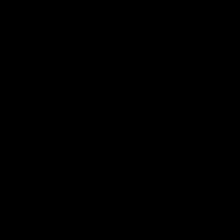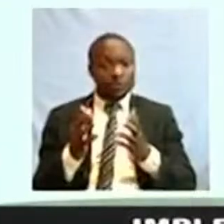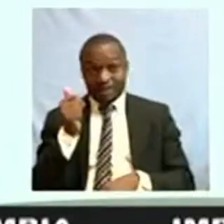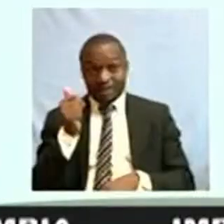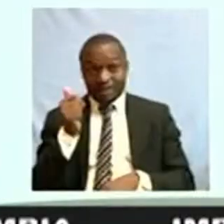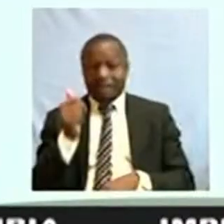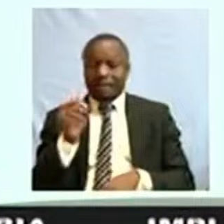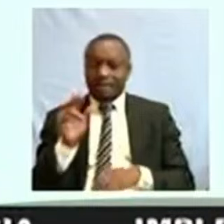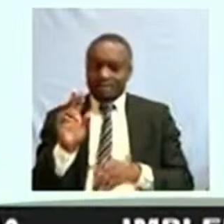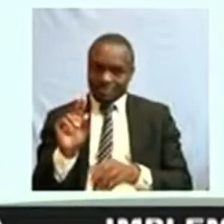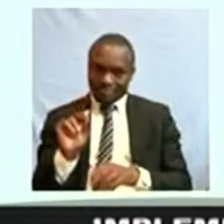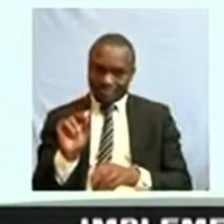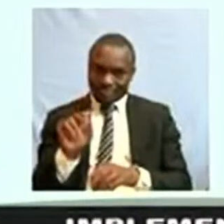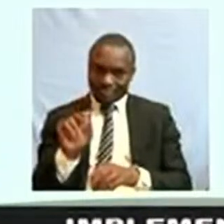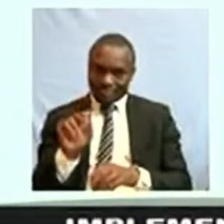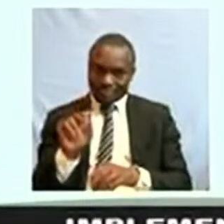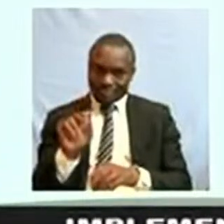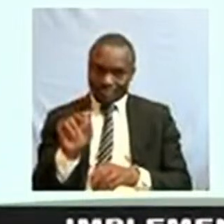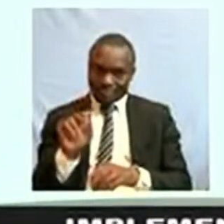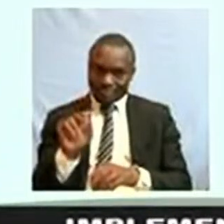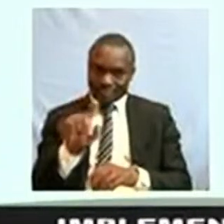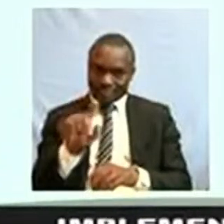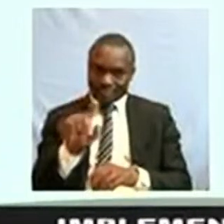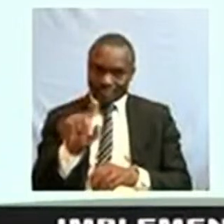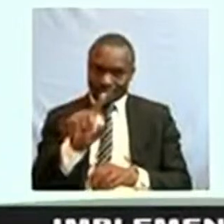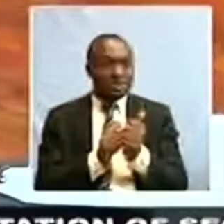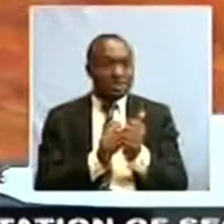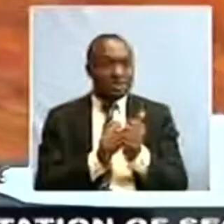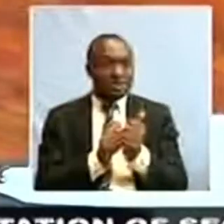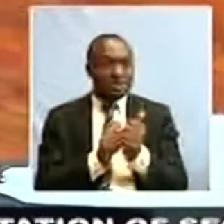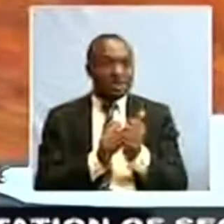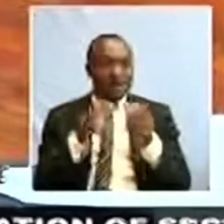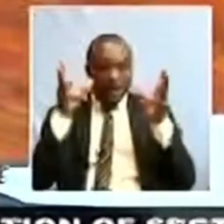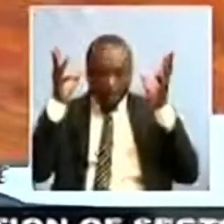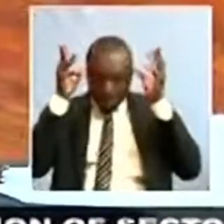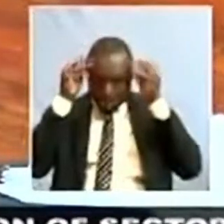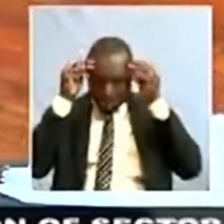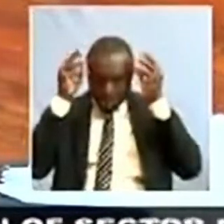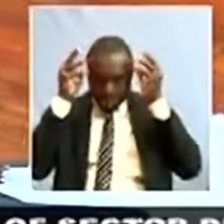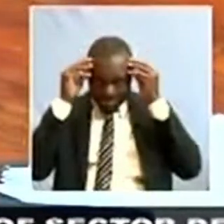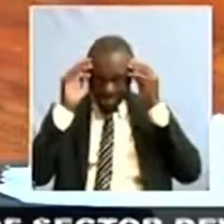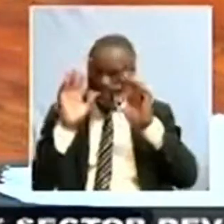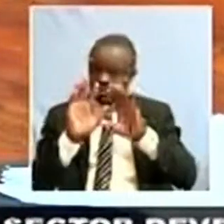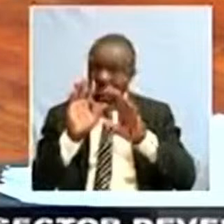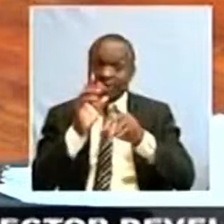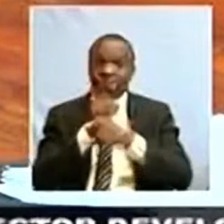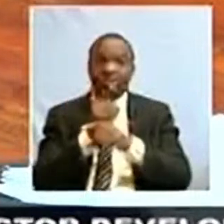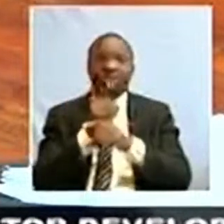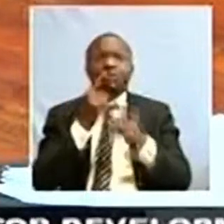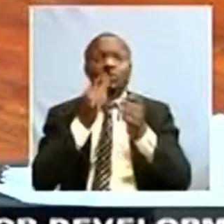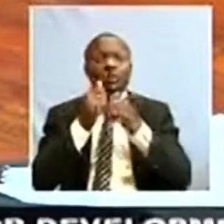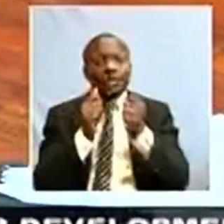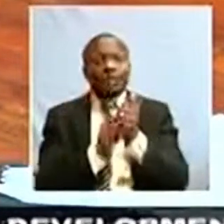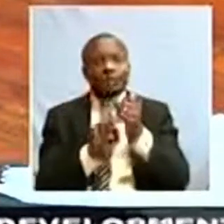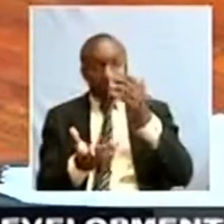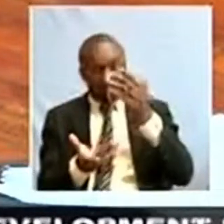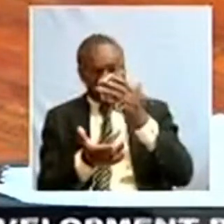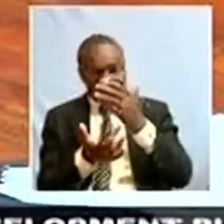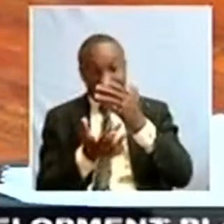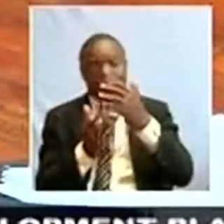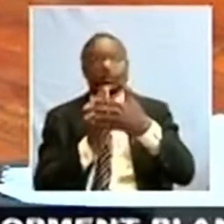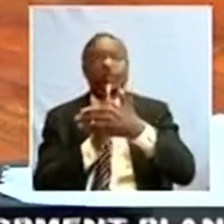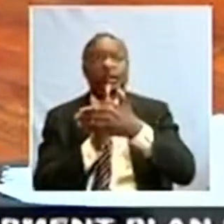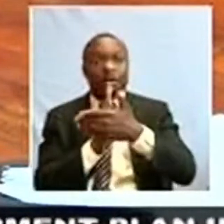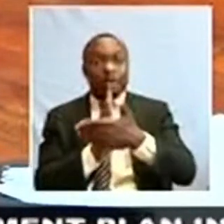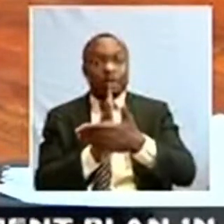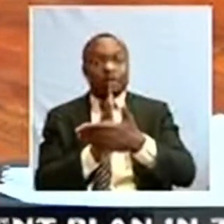The question, the indigenous knowledge and we're talking about the technical guidance.